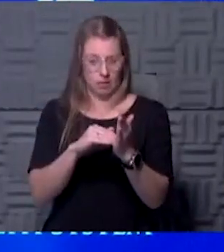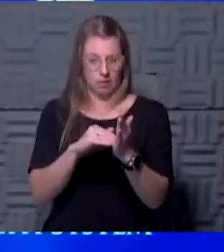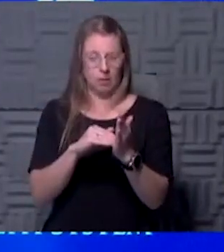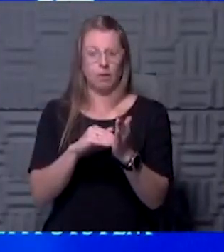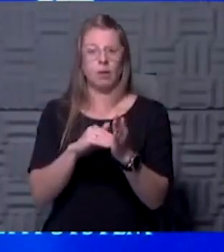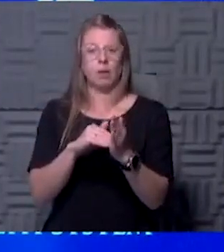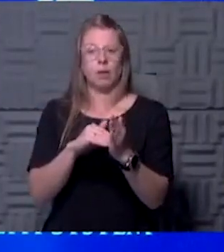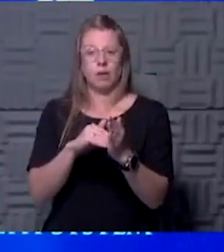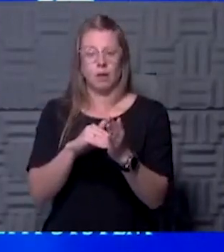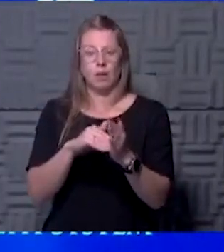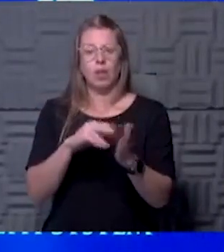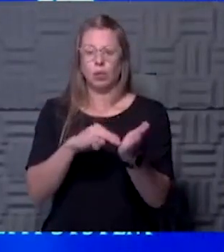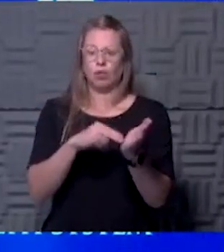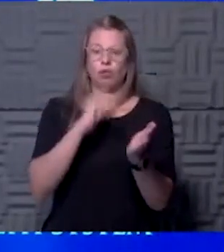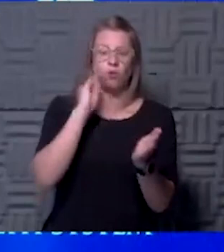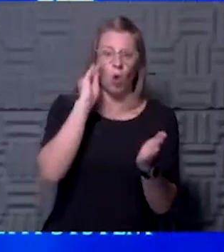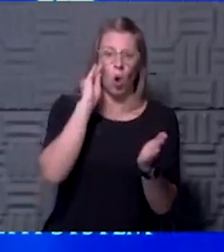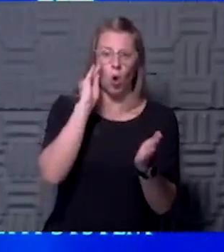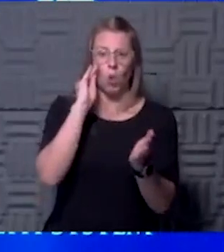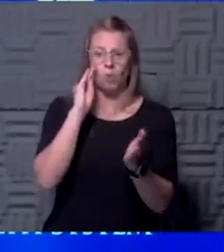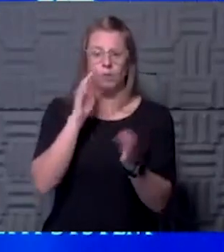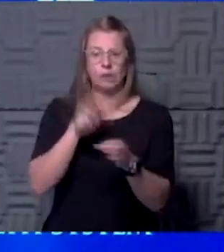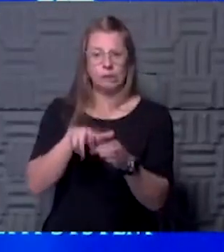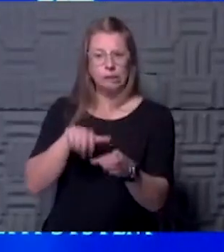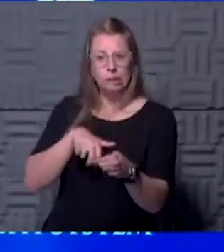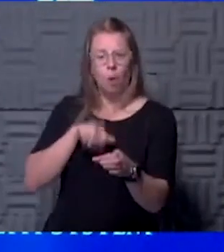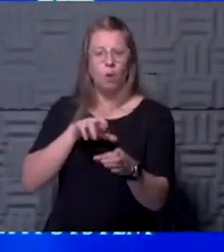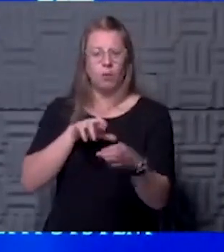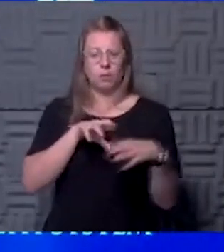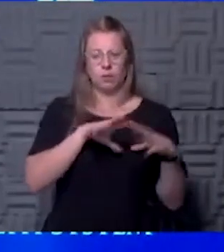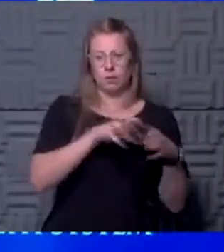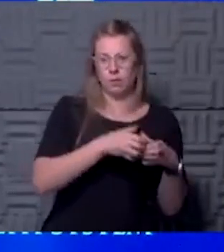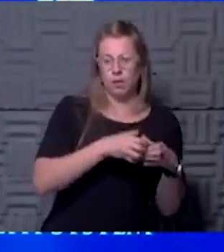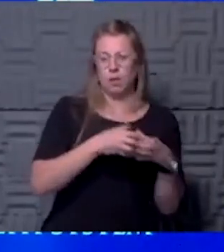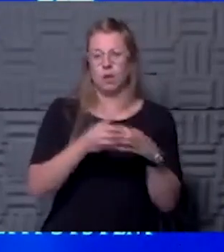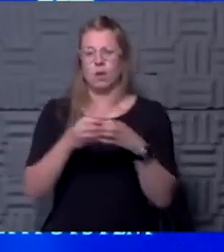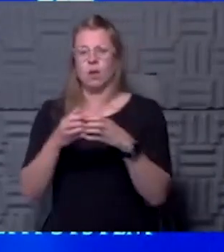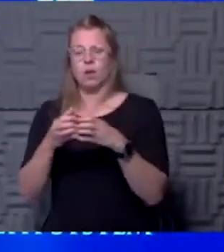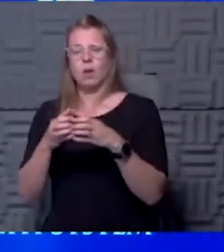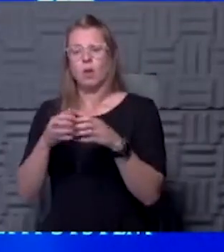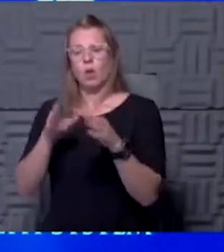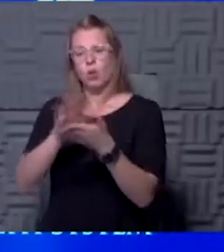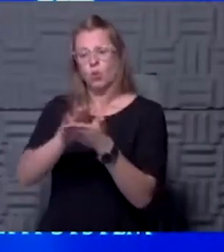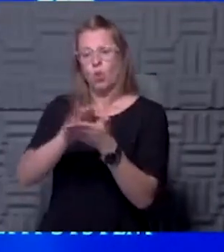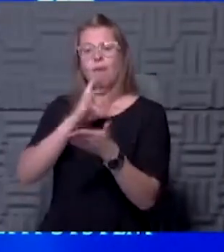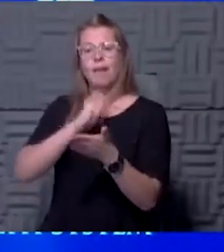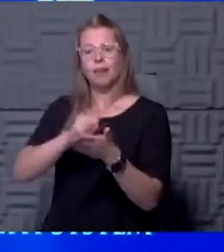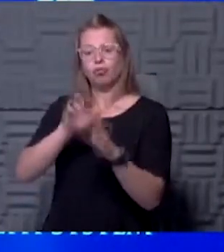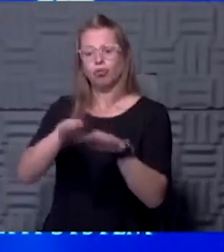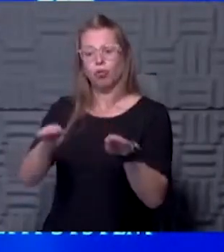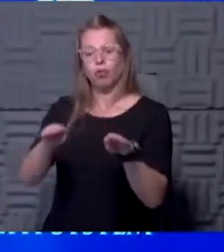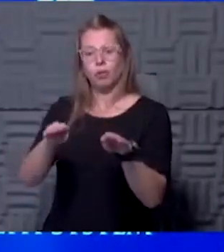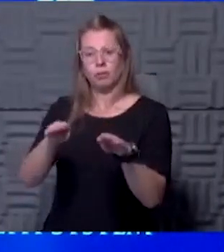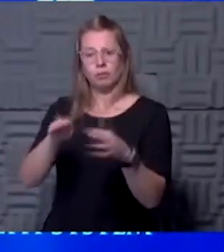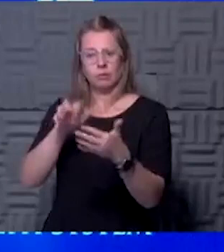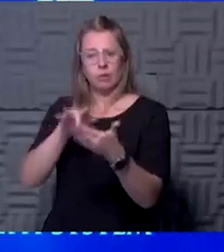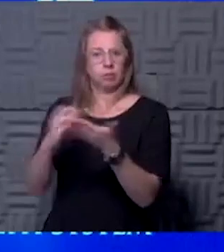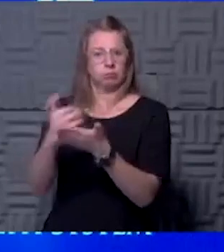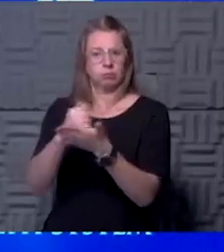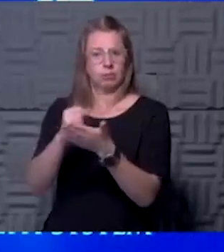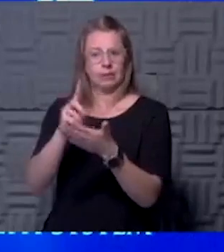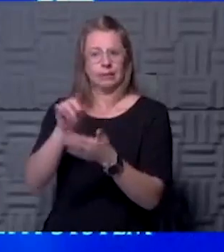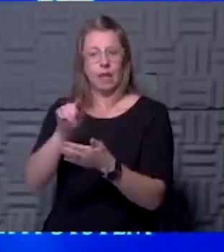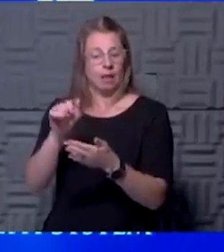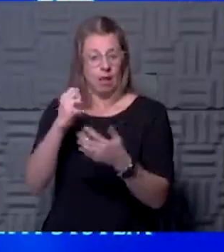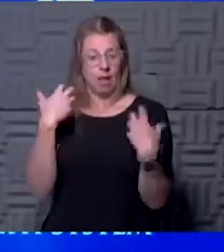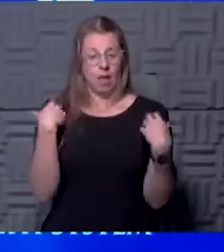cases such as nursing homes and weight more the cases in school-age children? They want to know if health departments